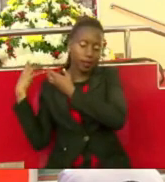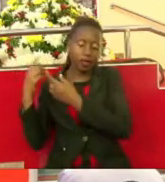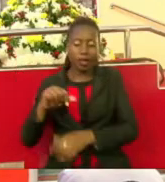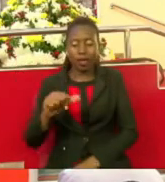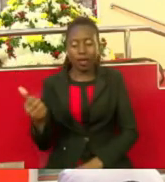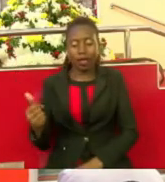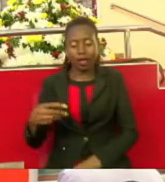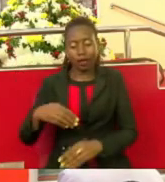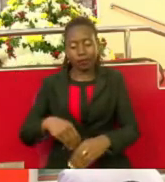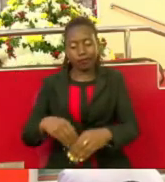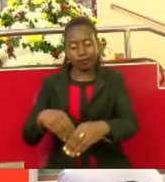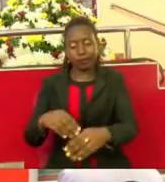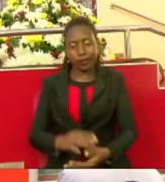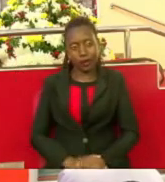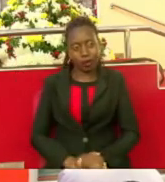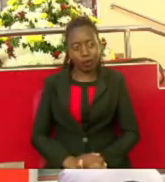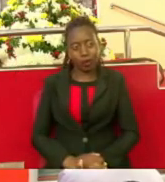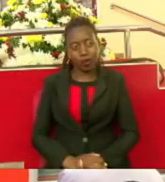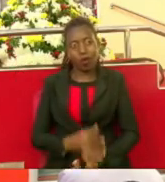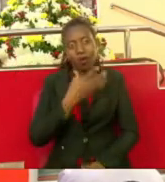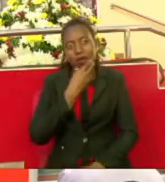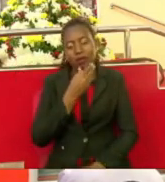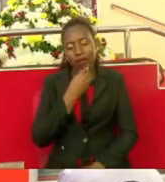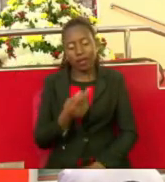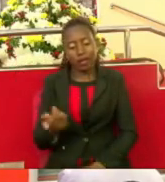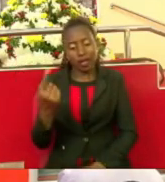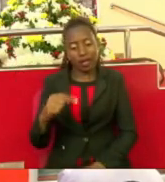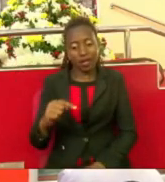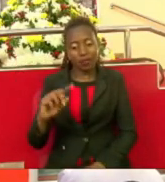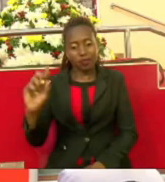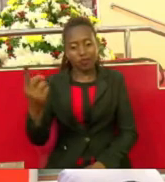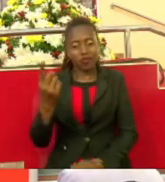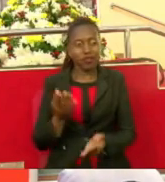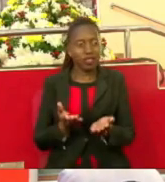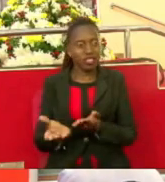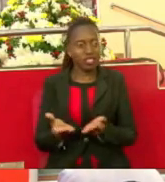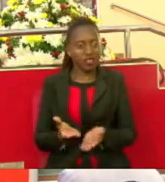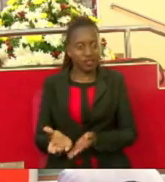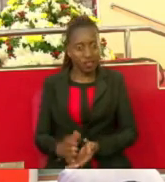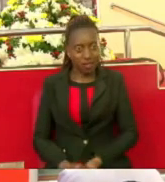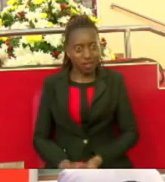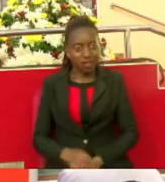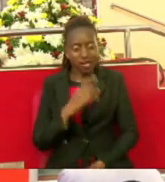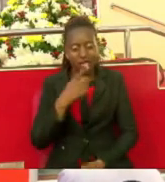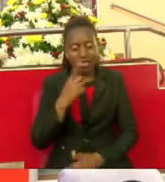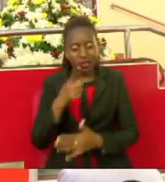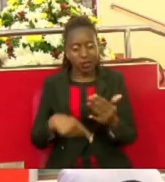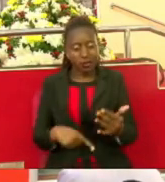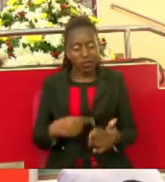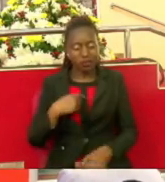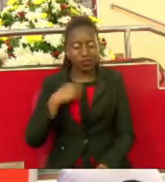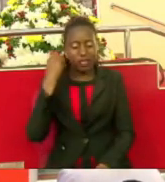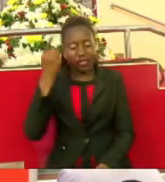father came for the express service. Baba yao alikuja ibada ya asubuhi. He says he understands better in the morning. Akasema yeye anaelewa